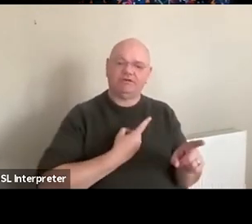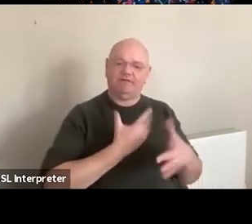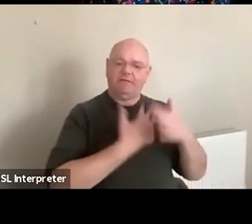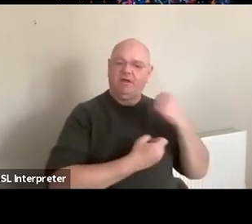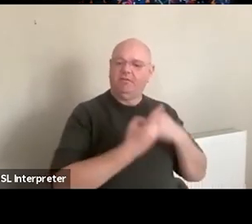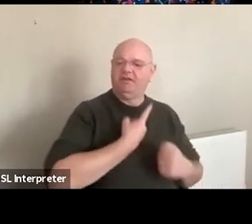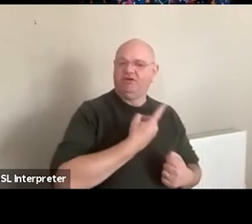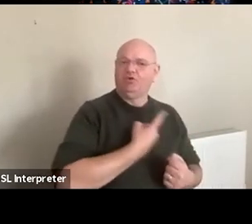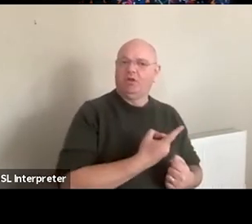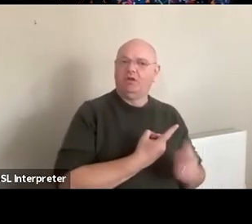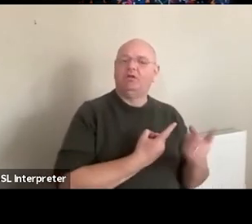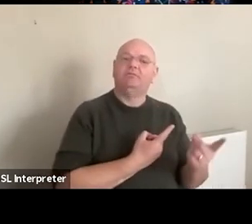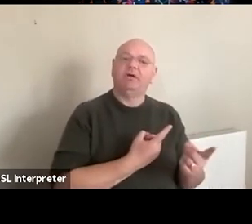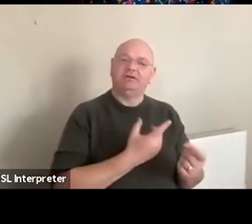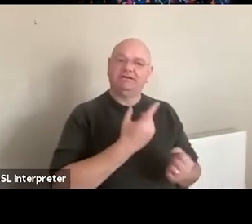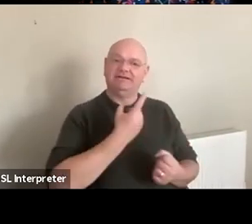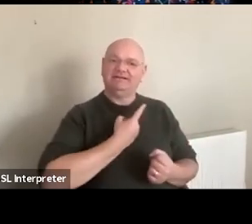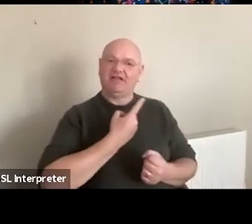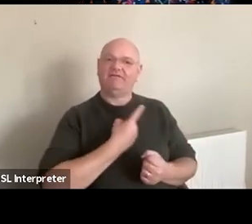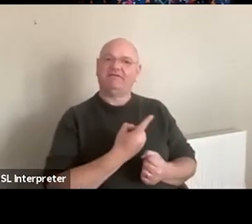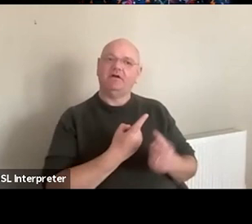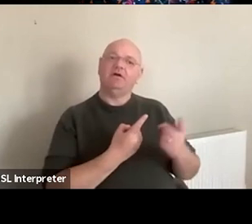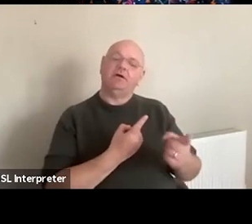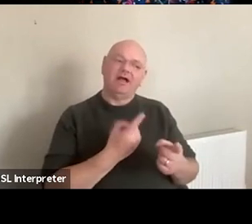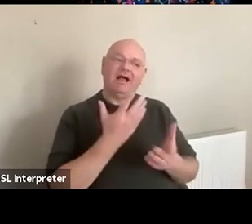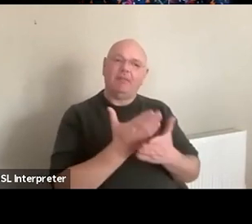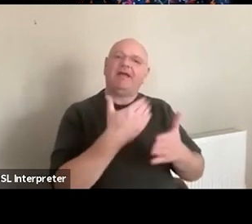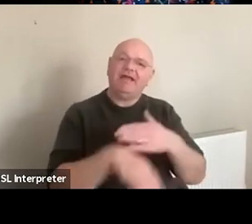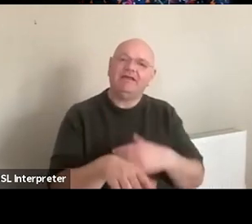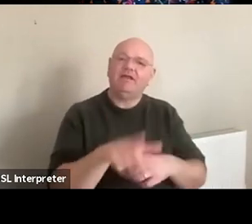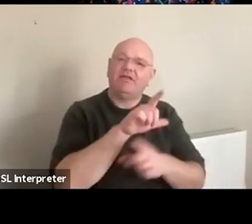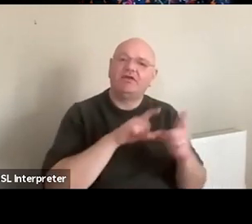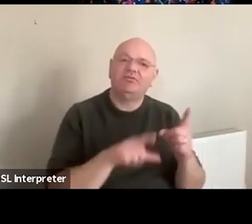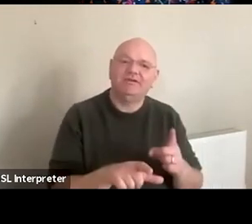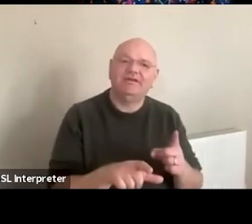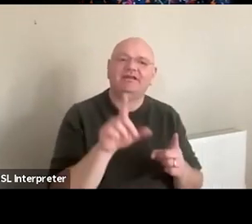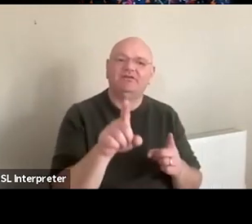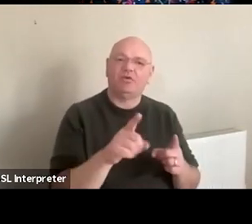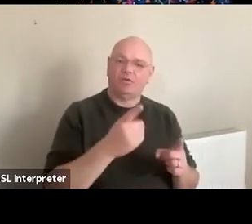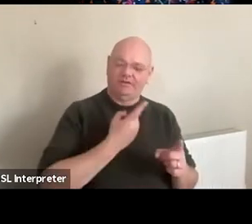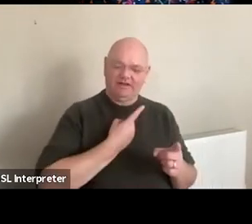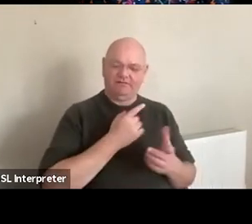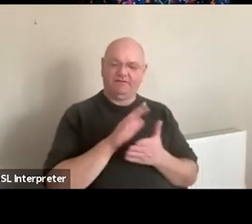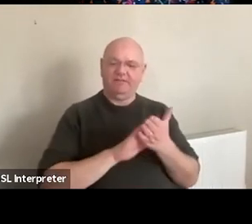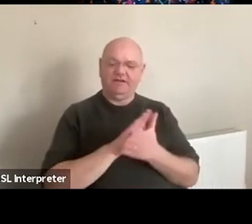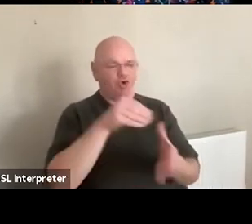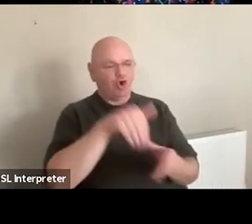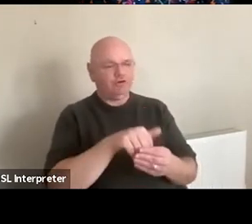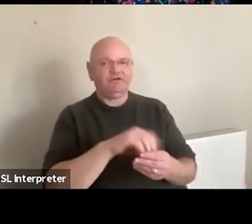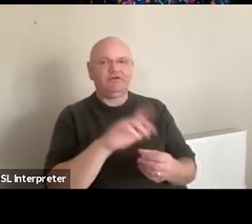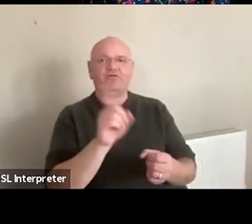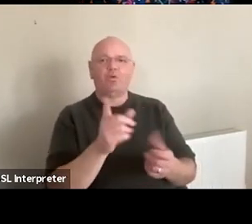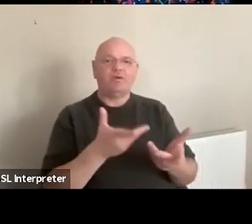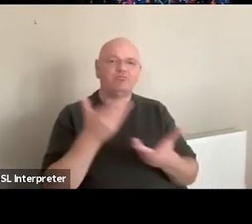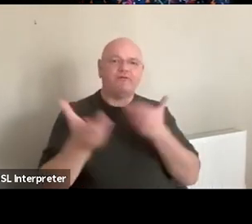articulated by Lord, the individual. The self was the self in the community, the self in the context of what we provide to each other, what we owe to each other.